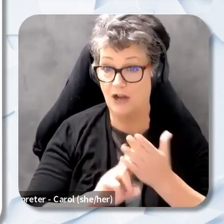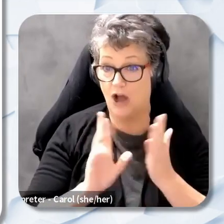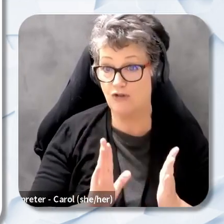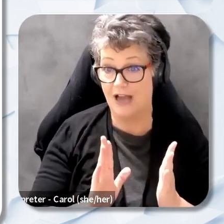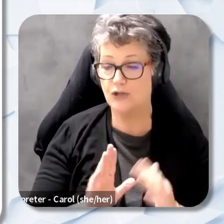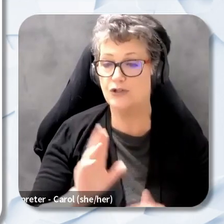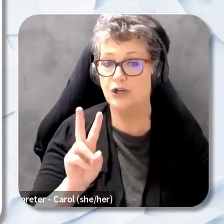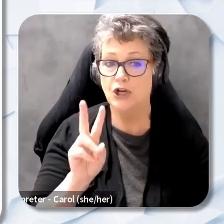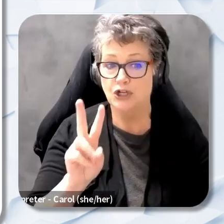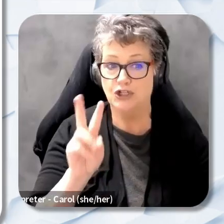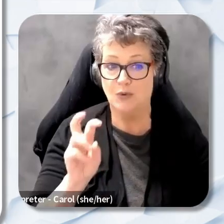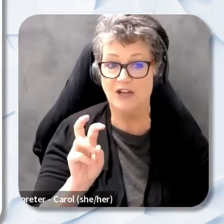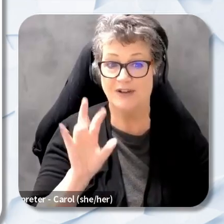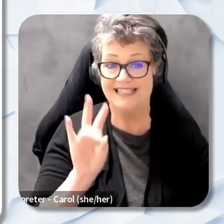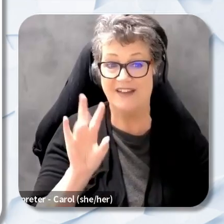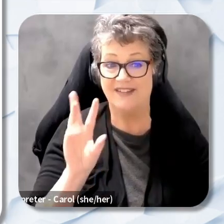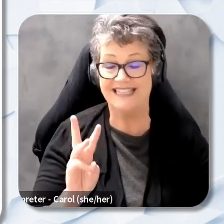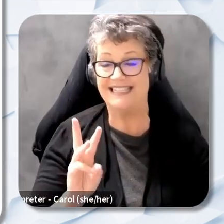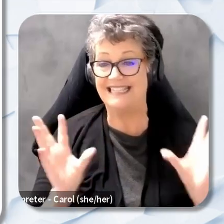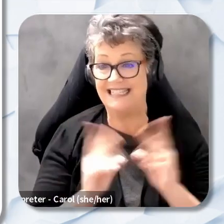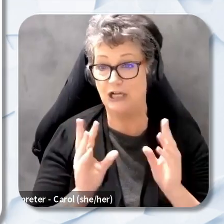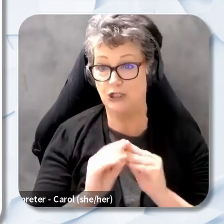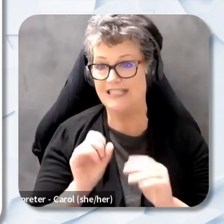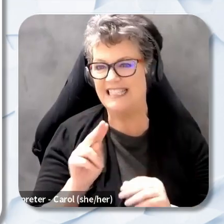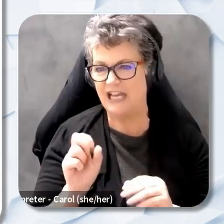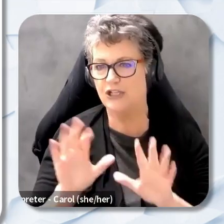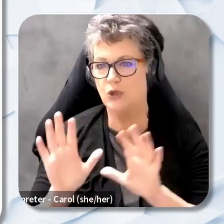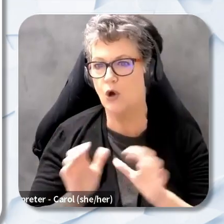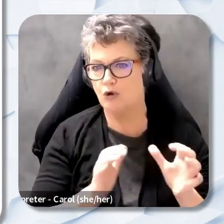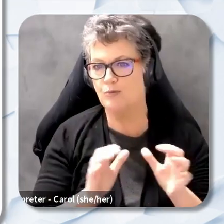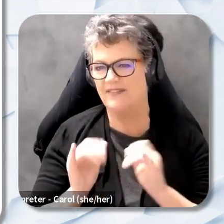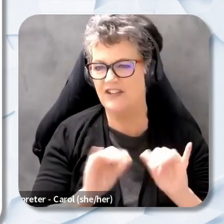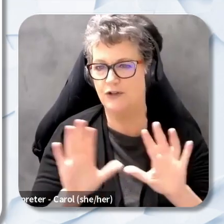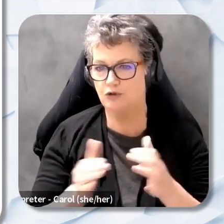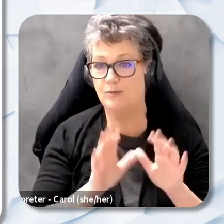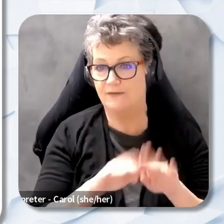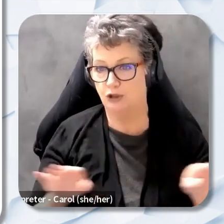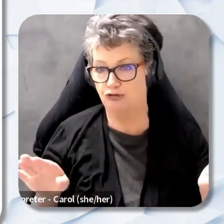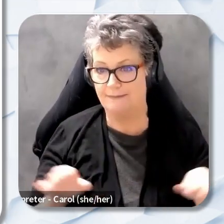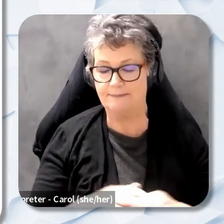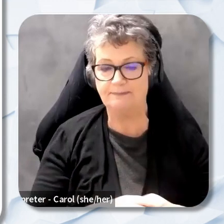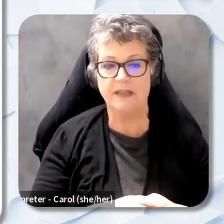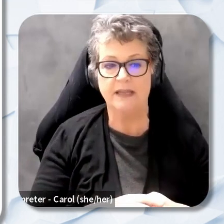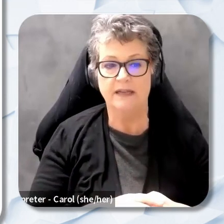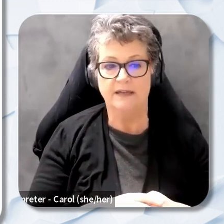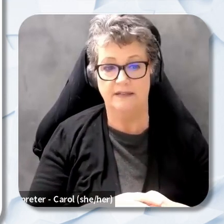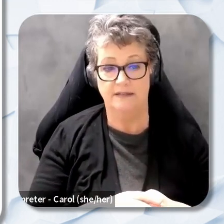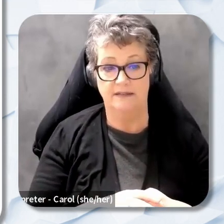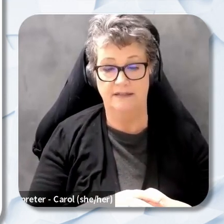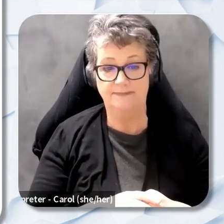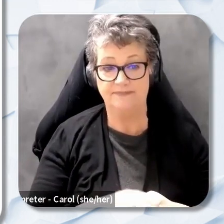contractors, there were 276 sessions or individual groups of children. Within